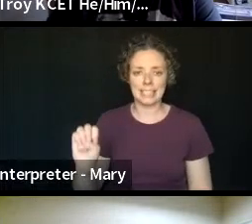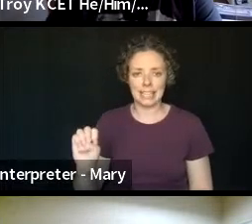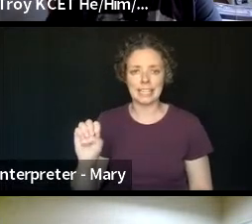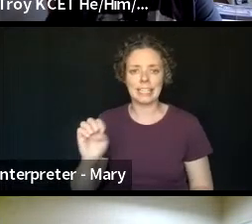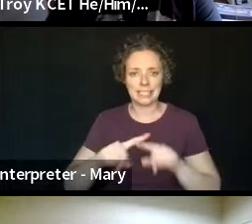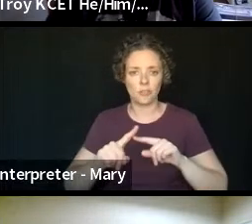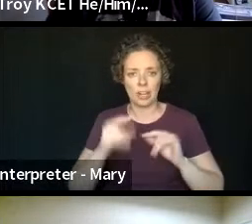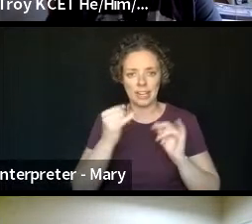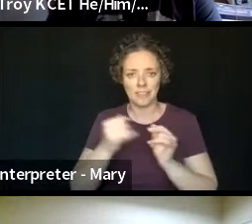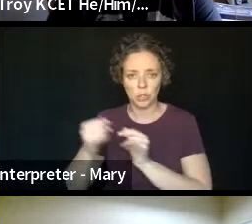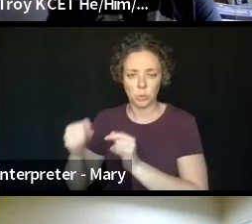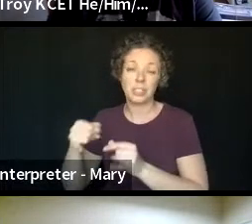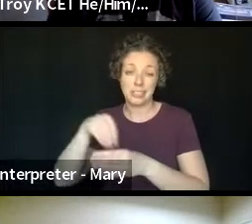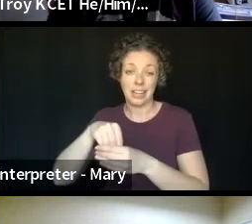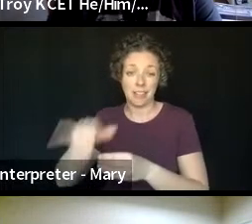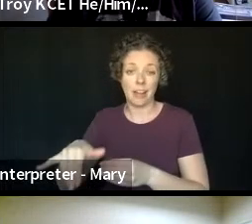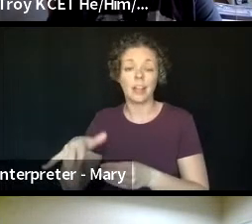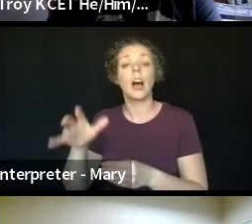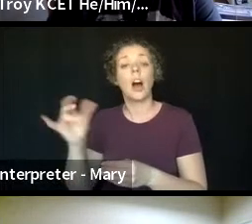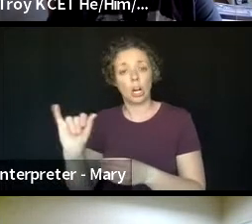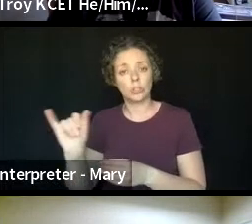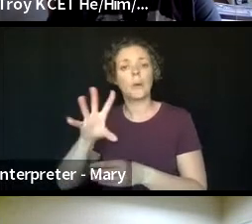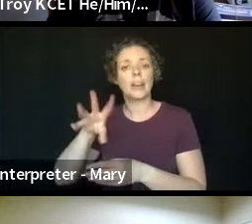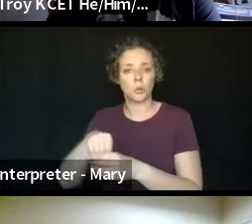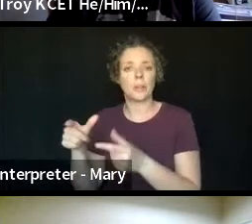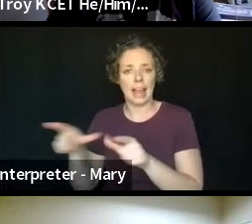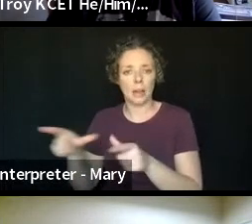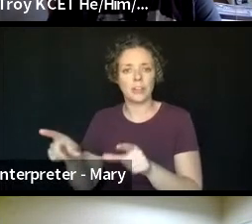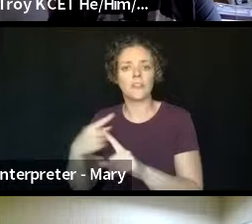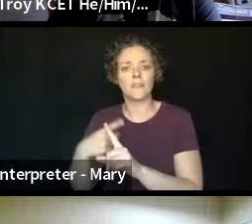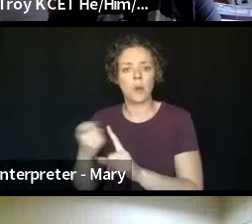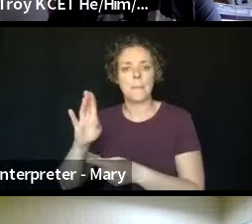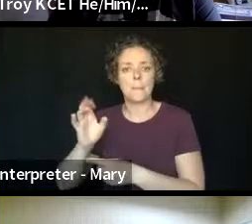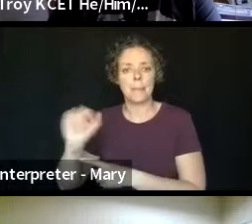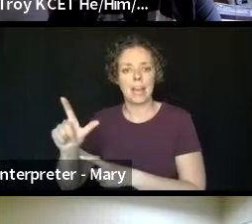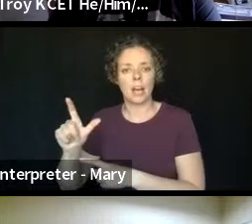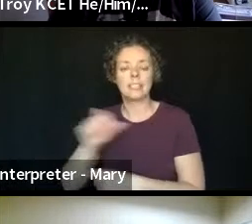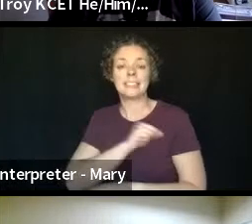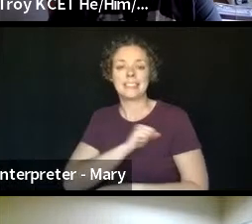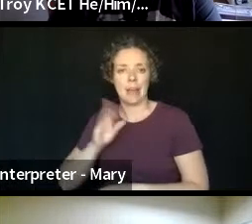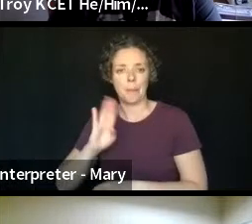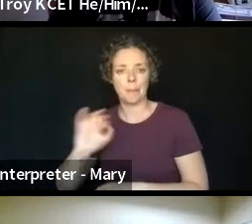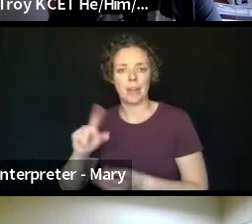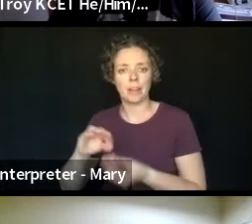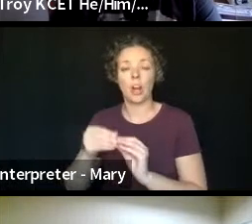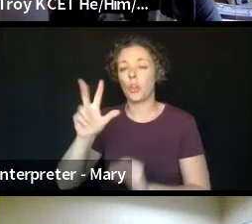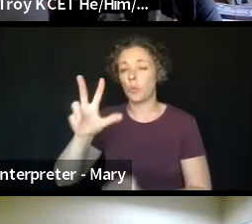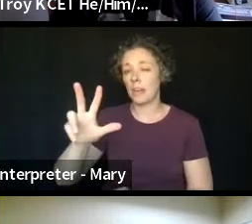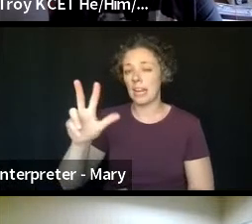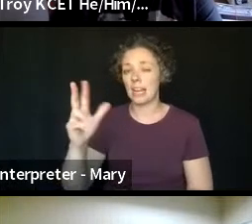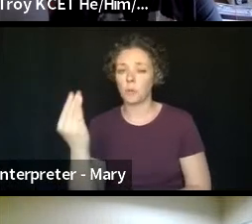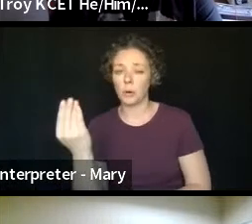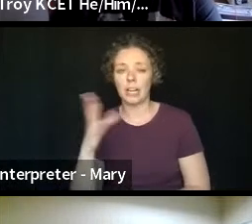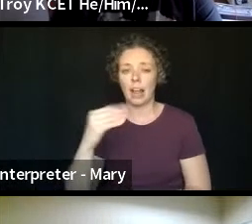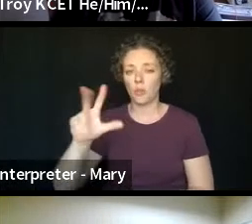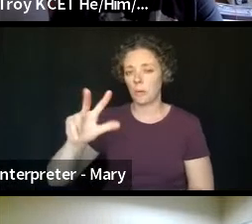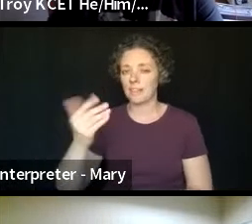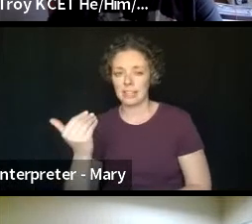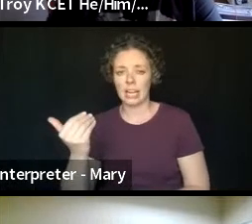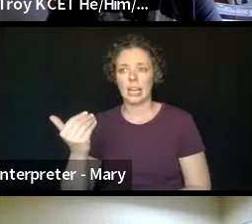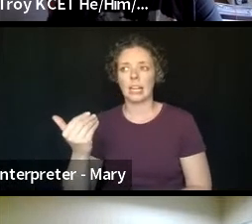did include language from bills or Senate Bill 314 and 315, which